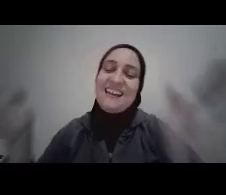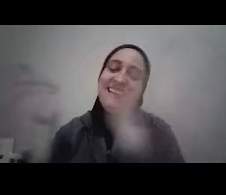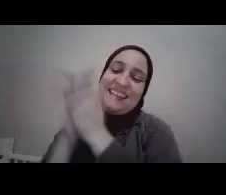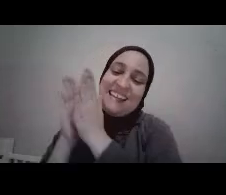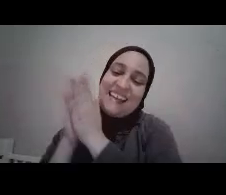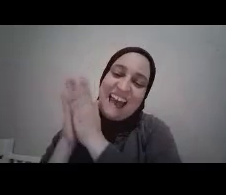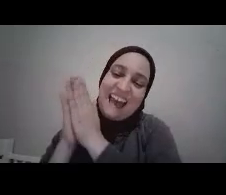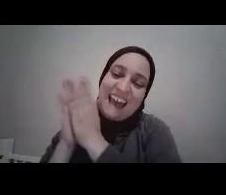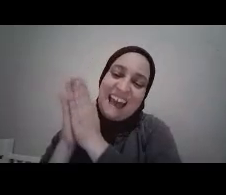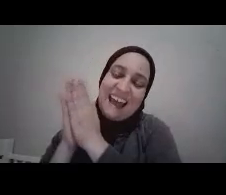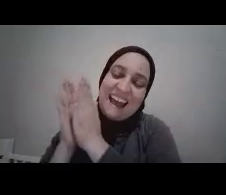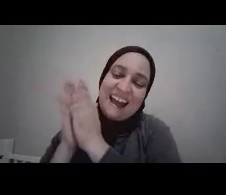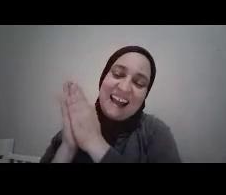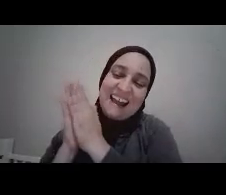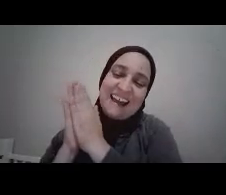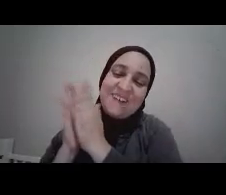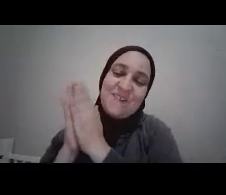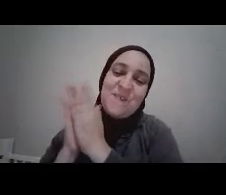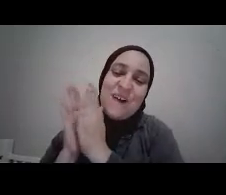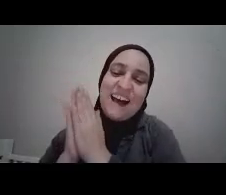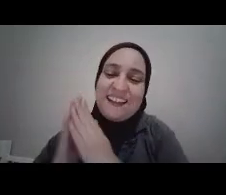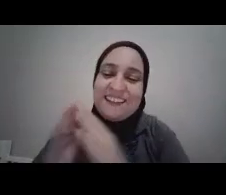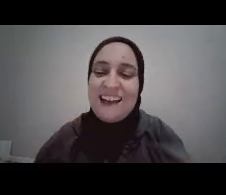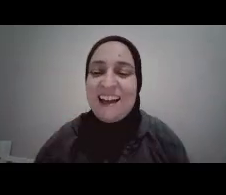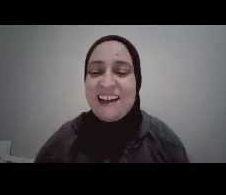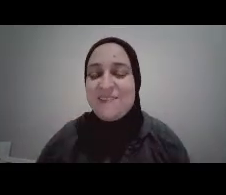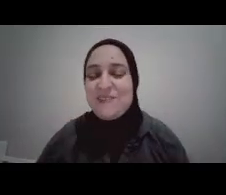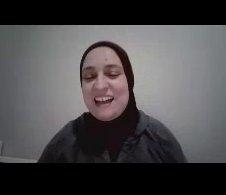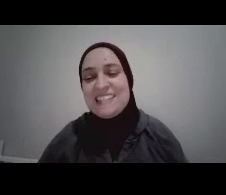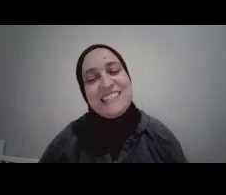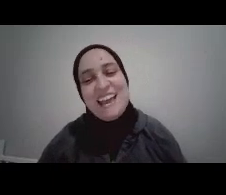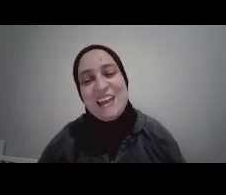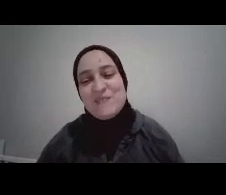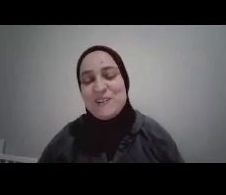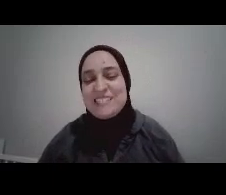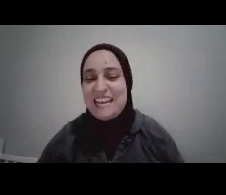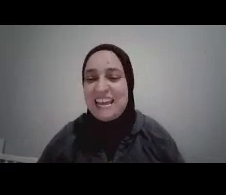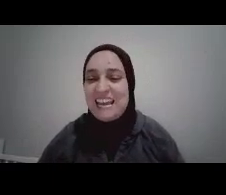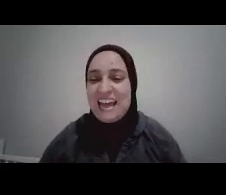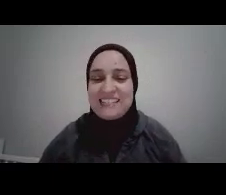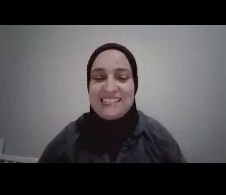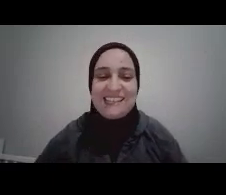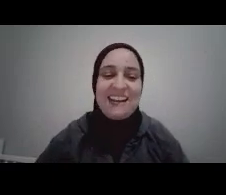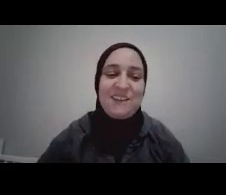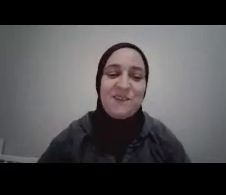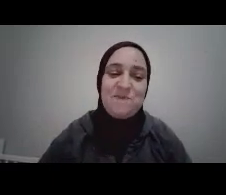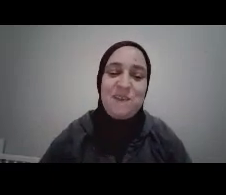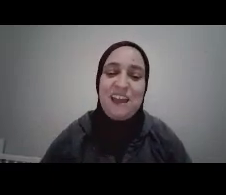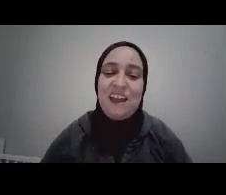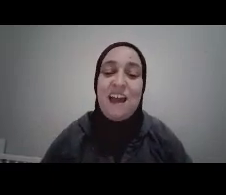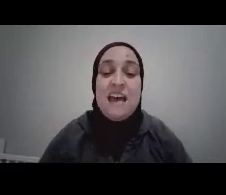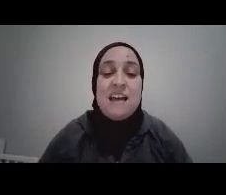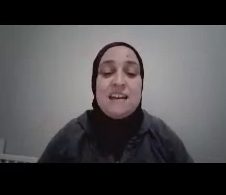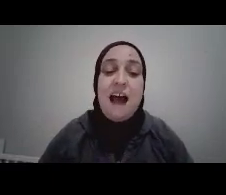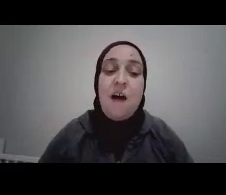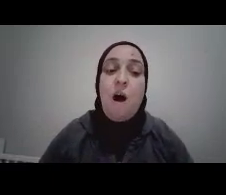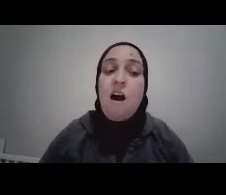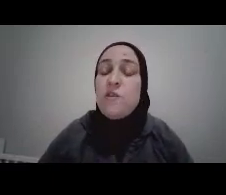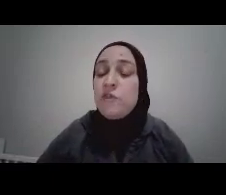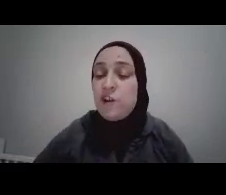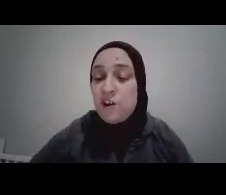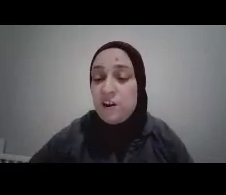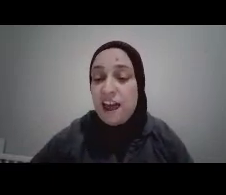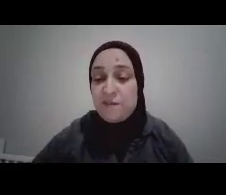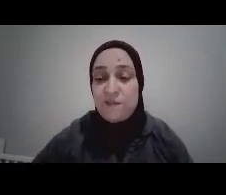polite. Yay! Well done, friends. Thank you for singing and signing with me. Now,